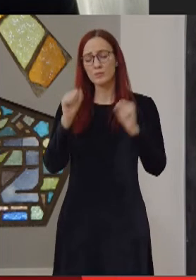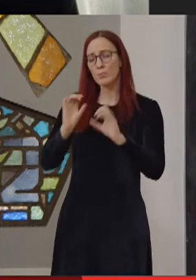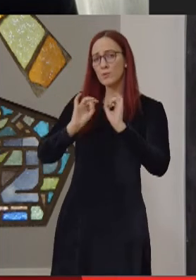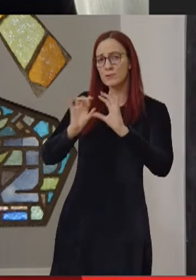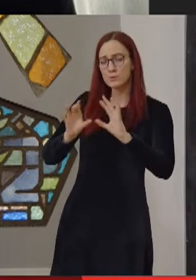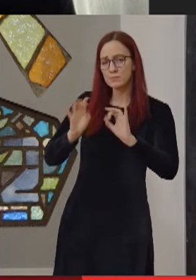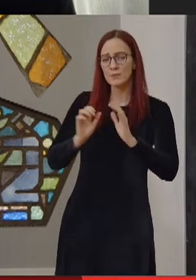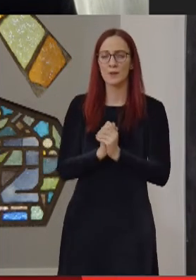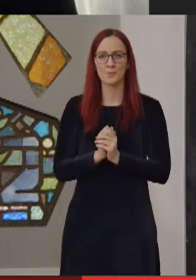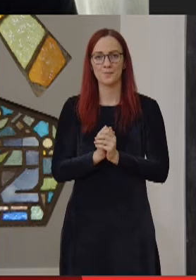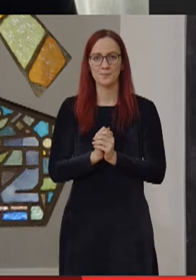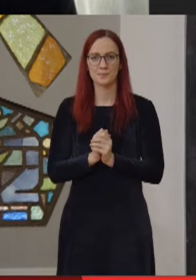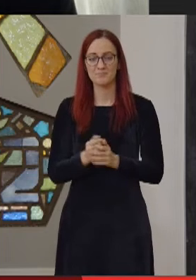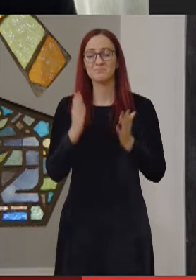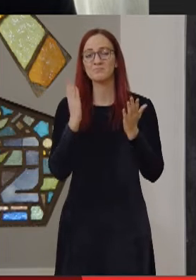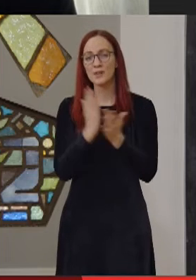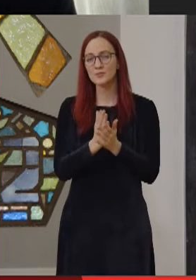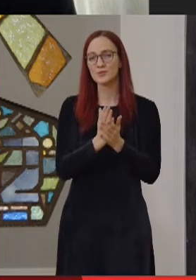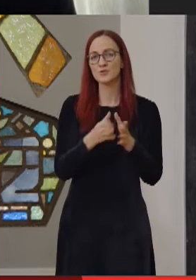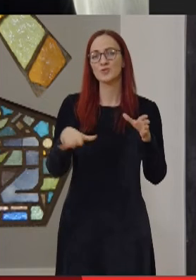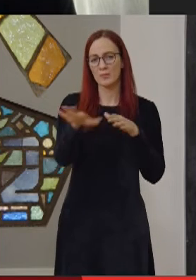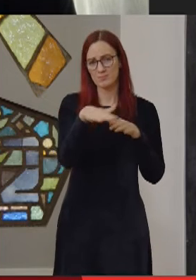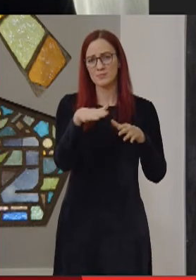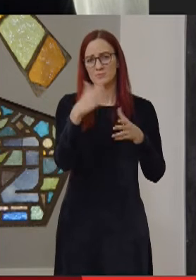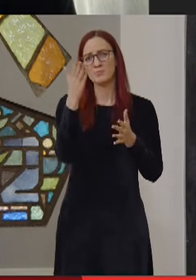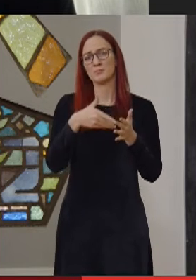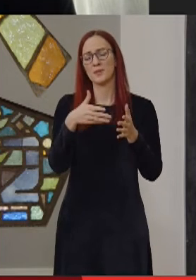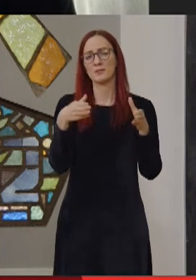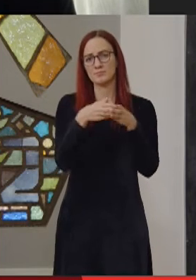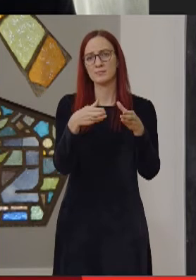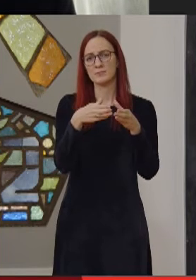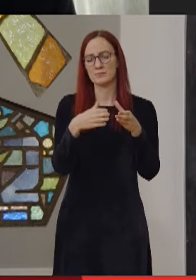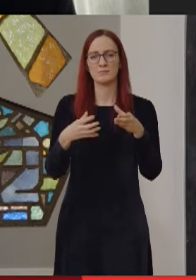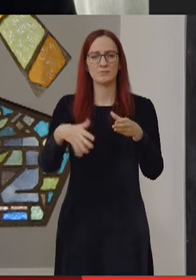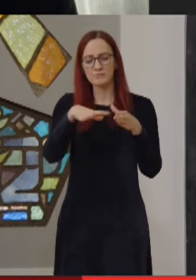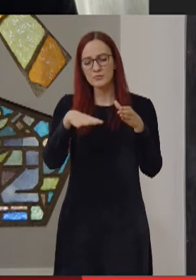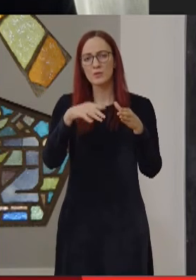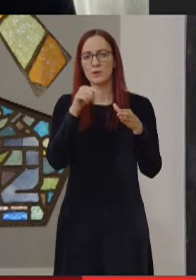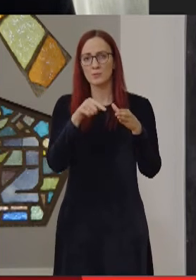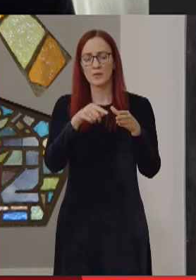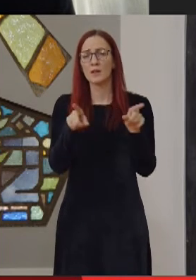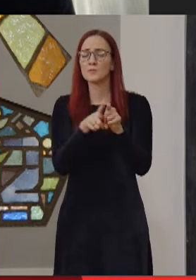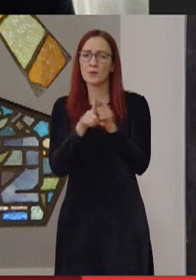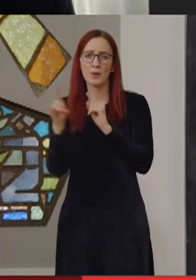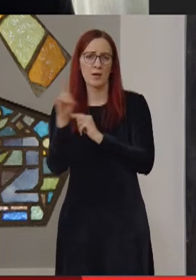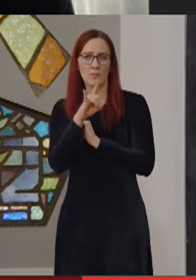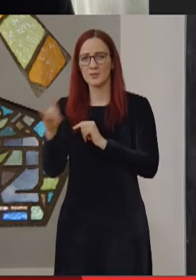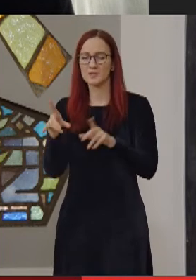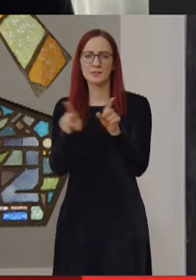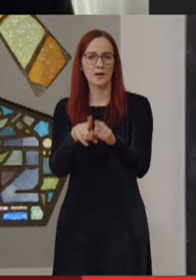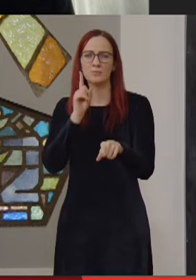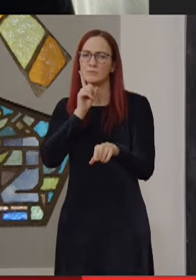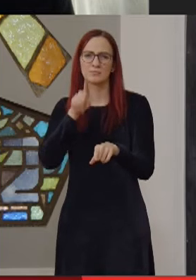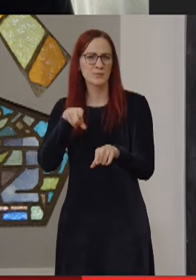only in that case when people want to hear that. But a part of the society that